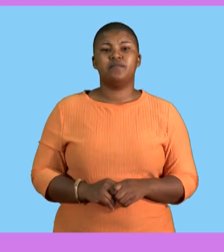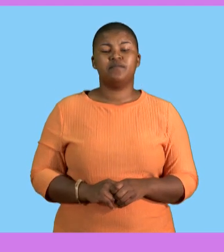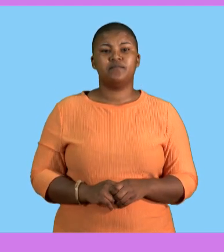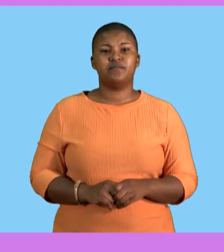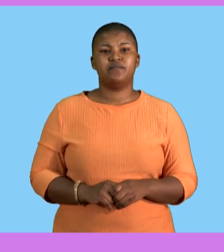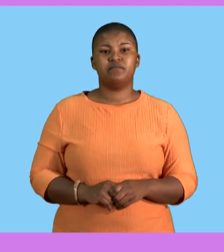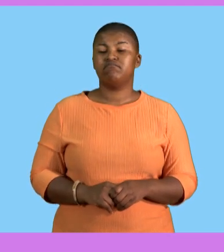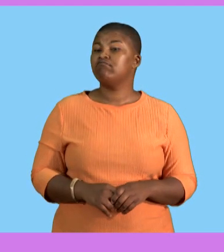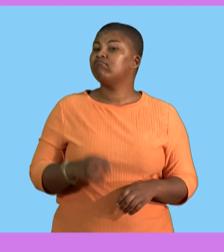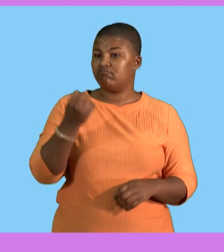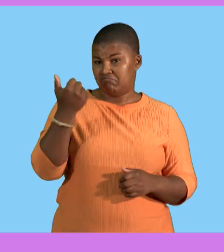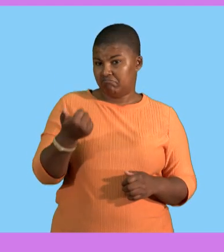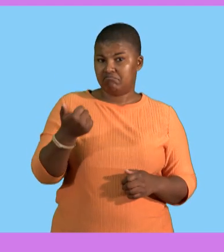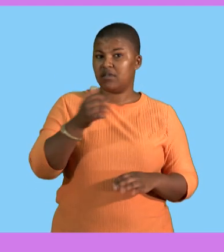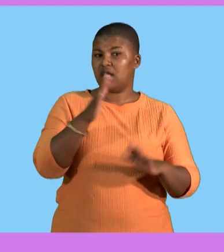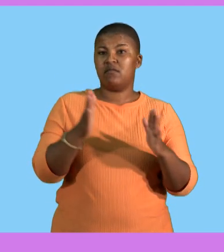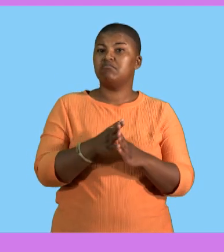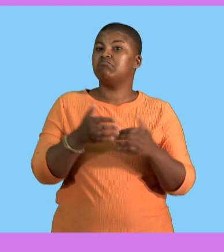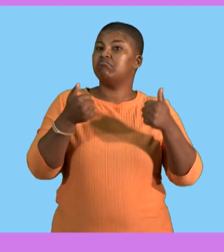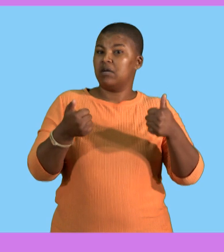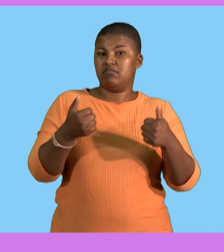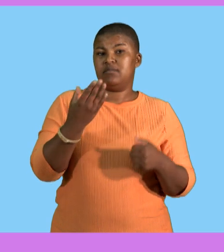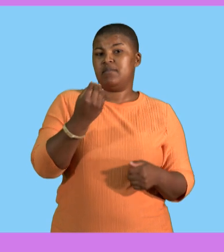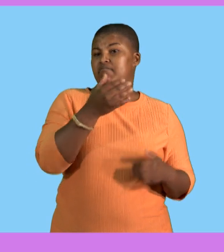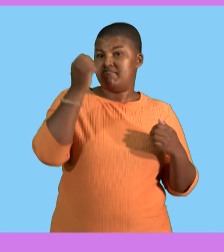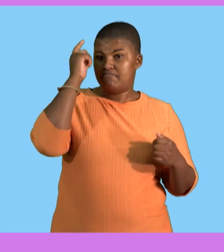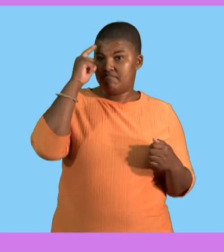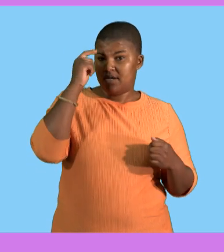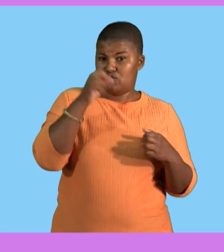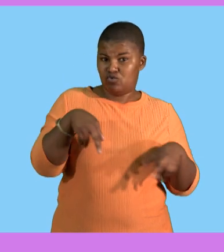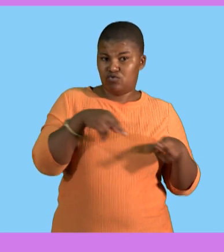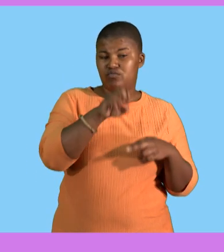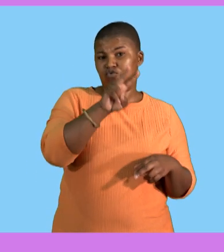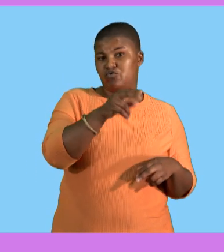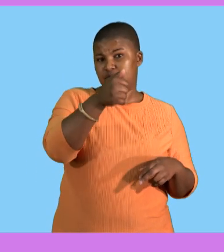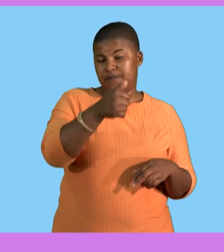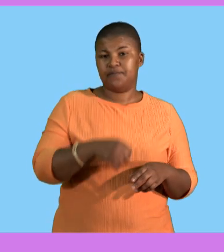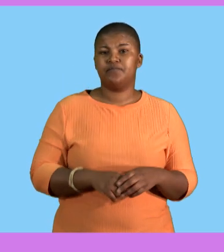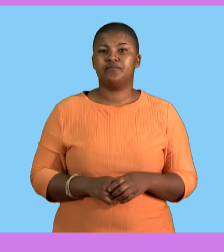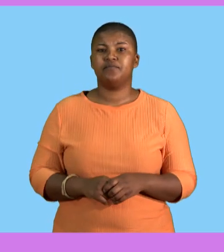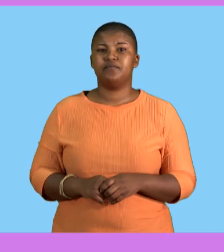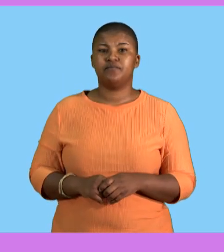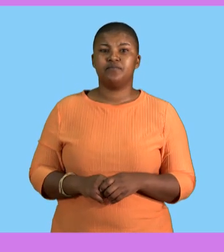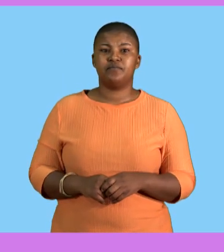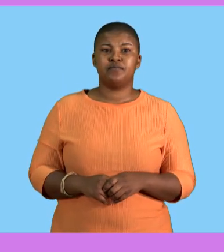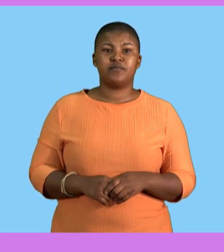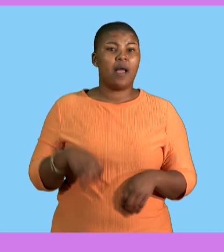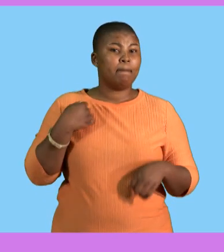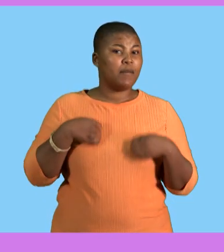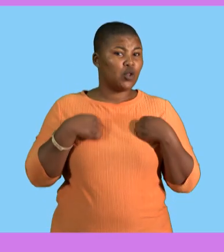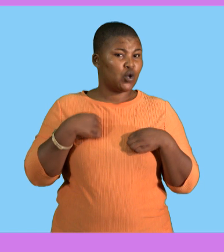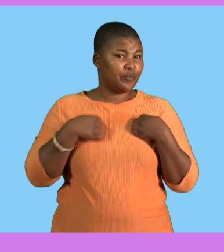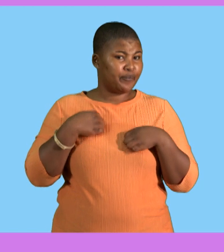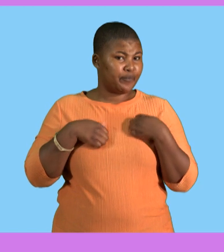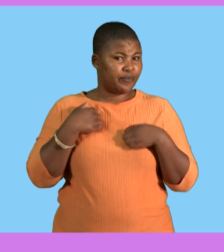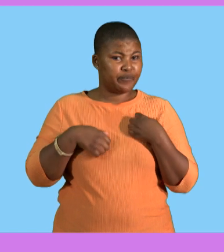So again, I can't see any mistake from bedroom 2. If we look at the bathroom over